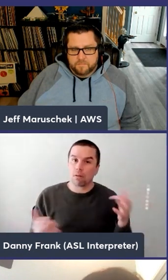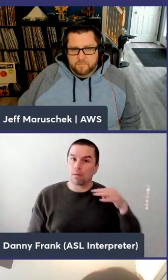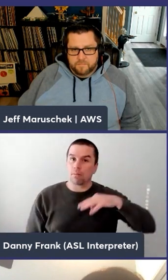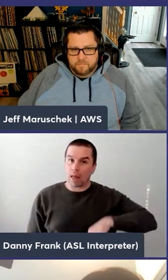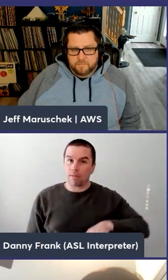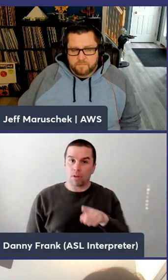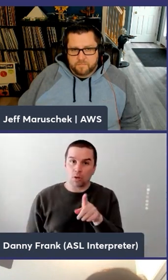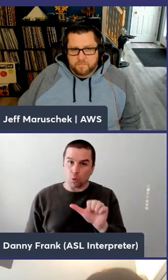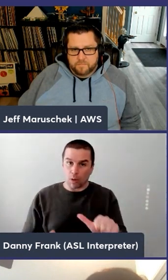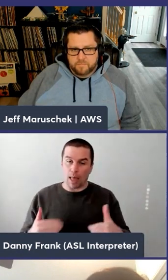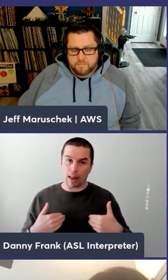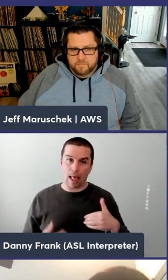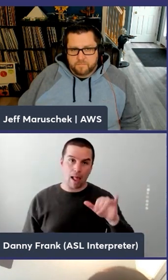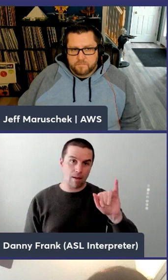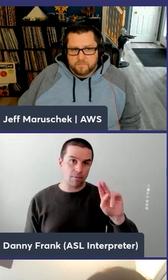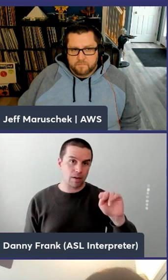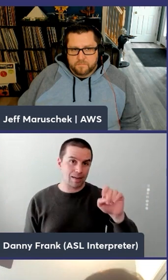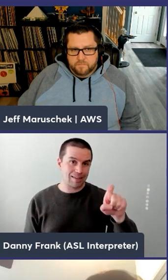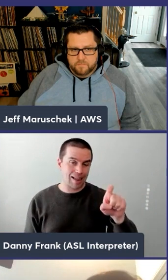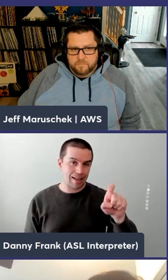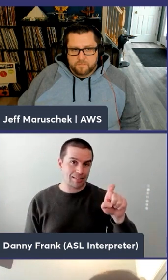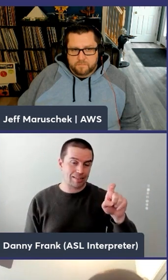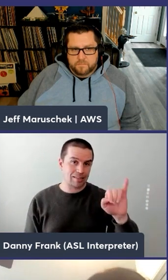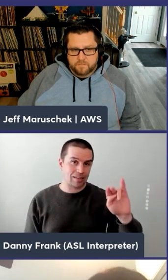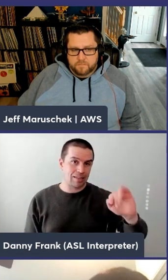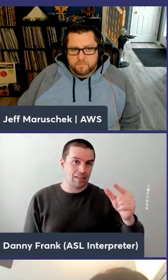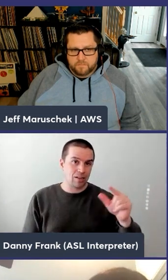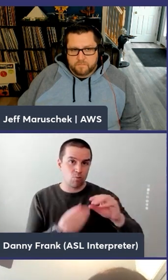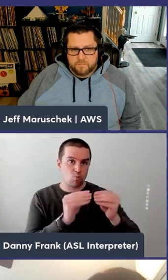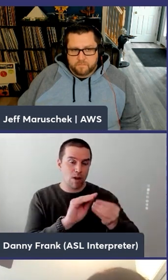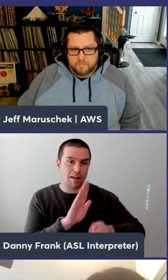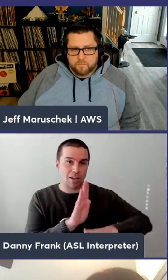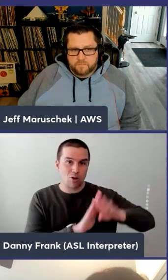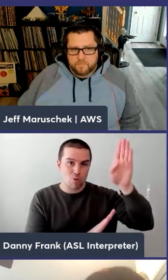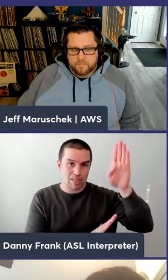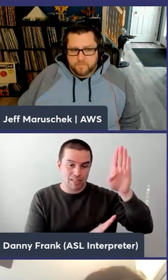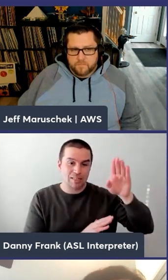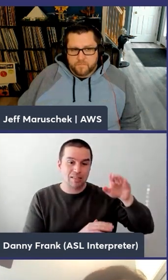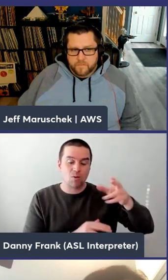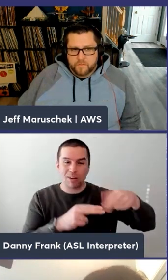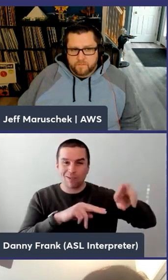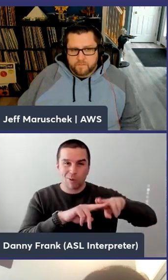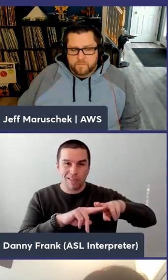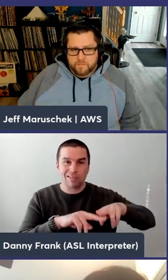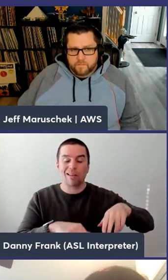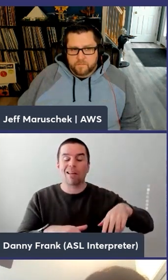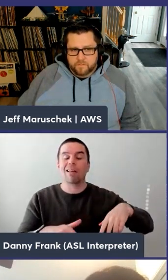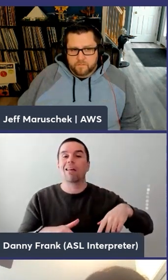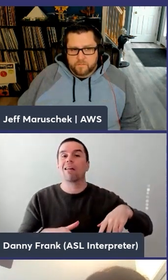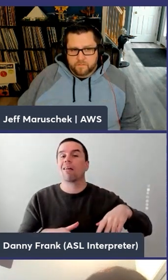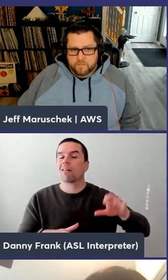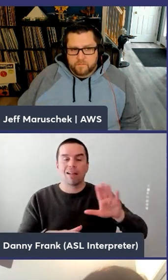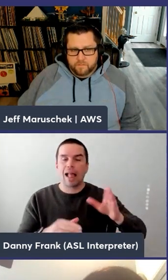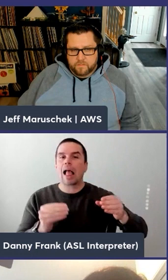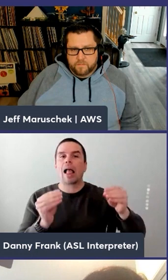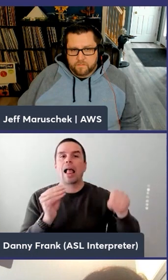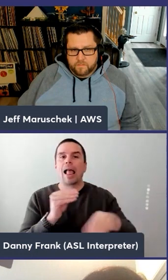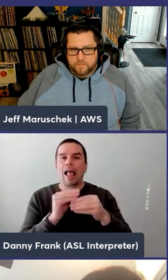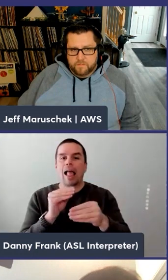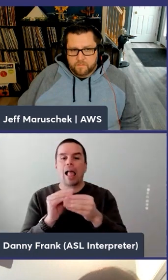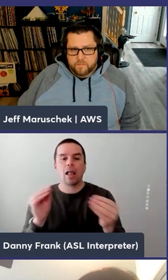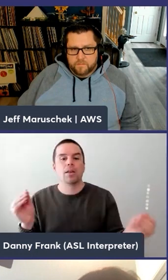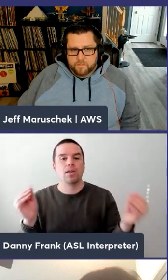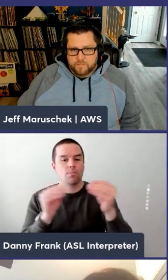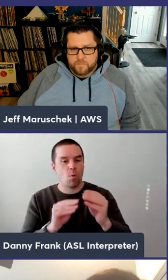just, increase the indexing rate. Once there's an increase in indexing rate, just keep adding more compute nodes to the indexing